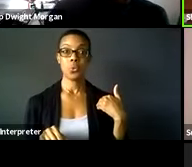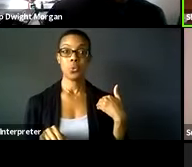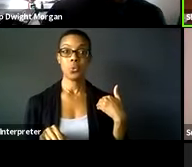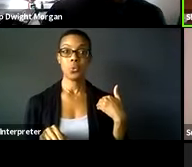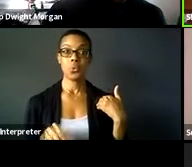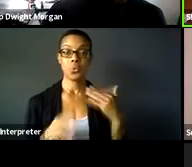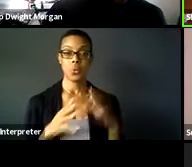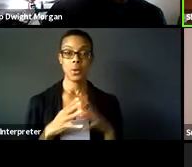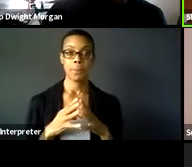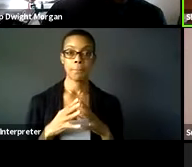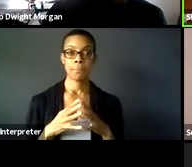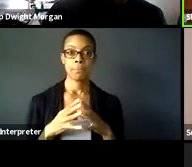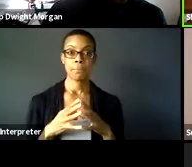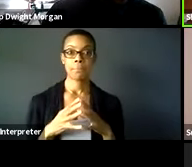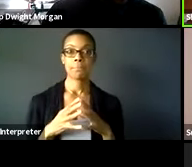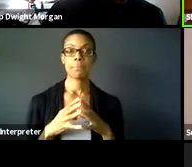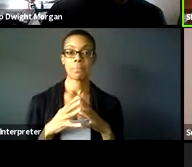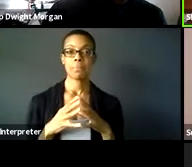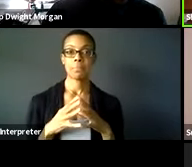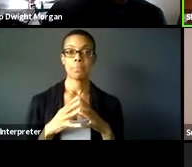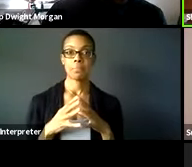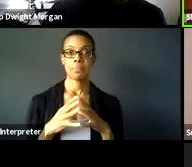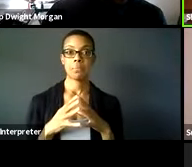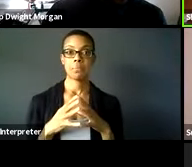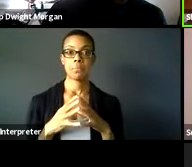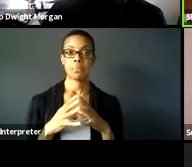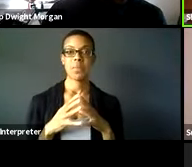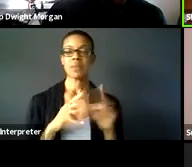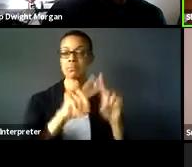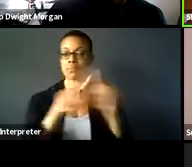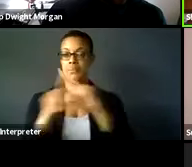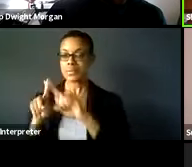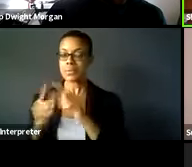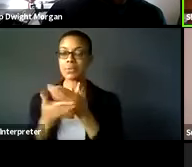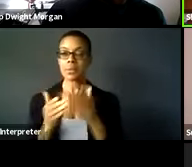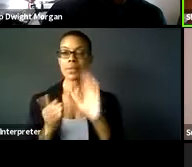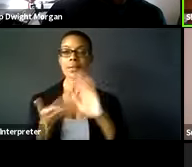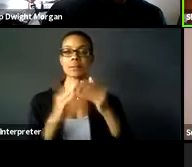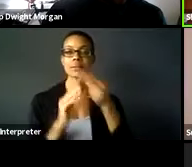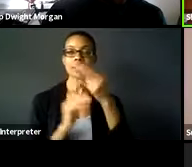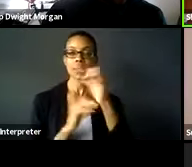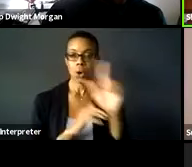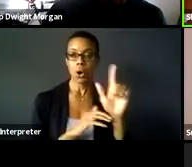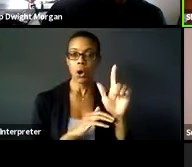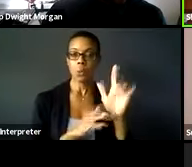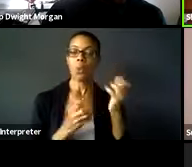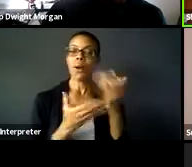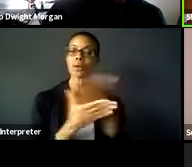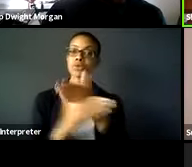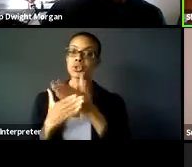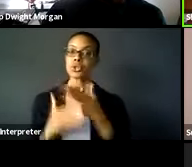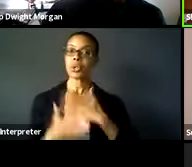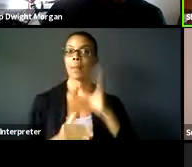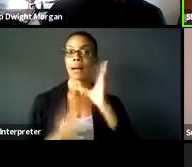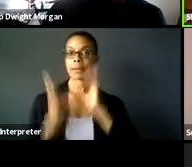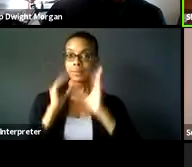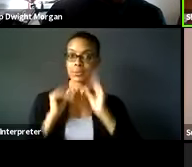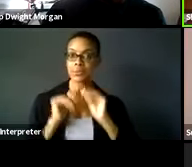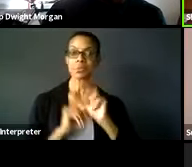youth in the city hall. I was for other things, but I wanted to share with them my experience in